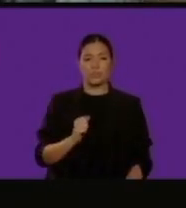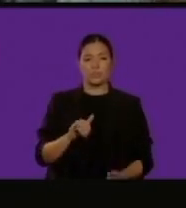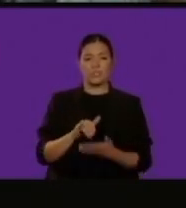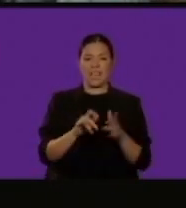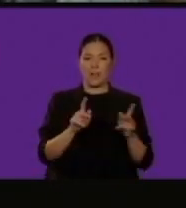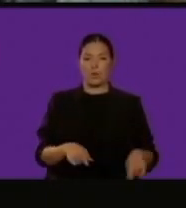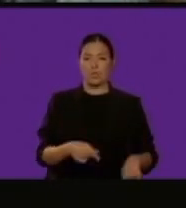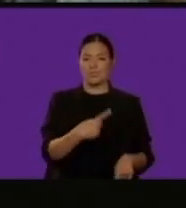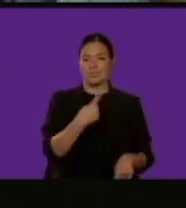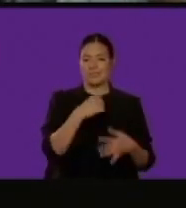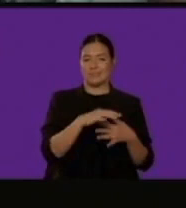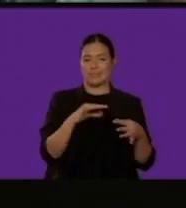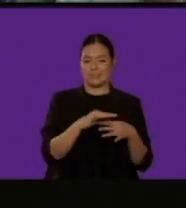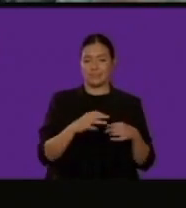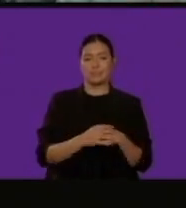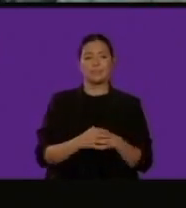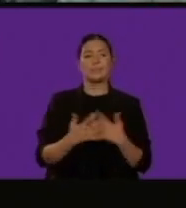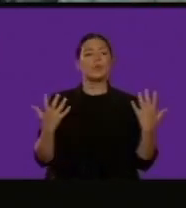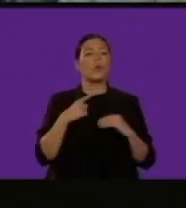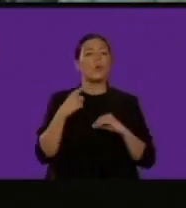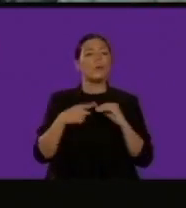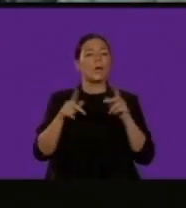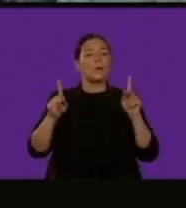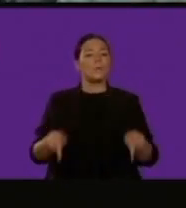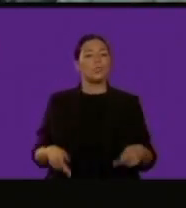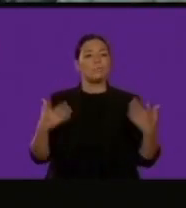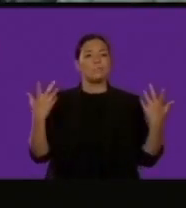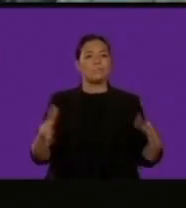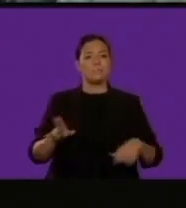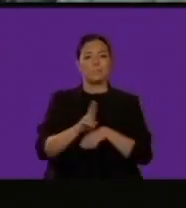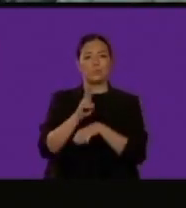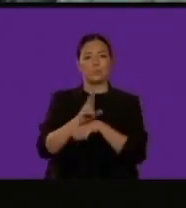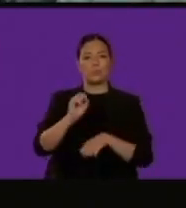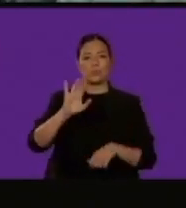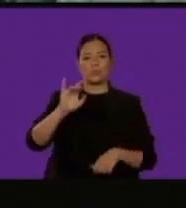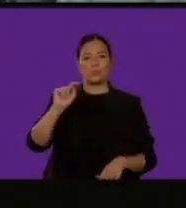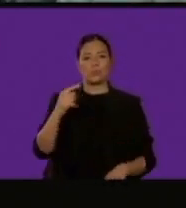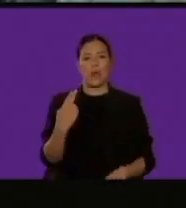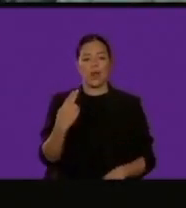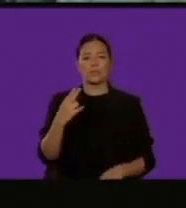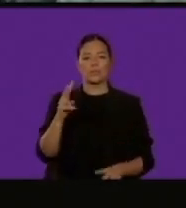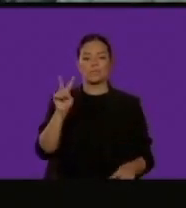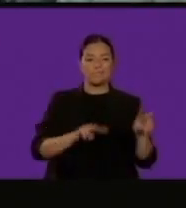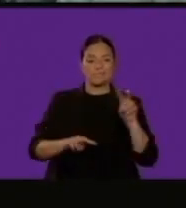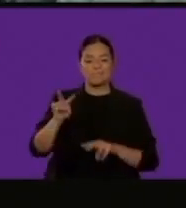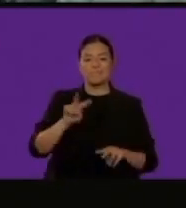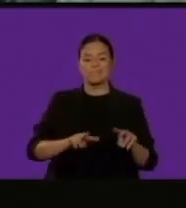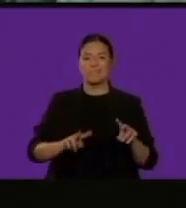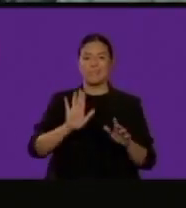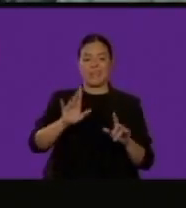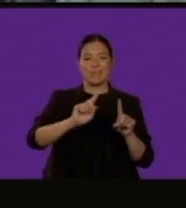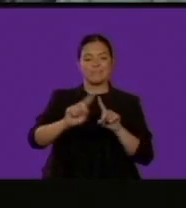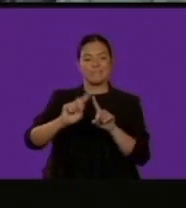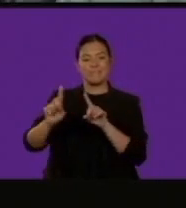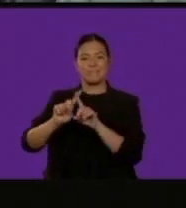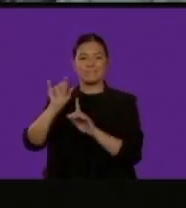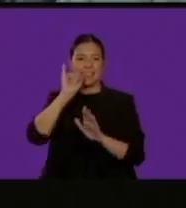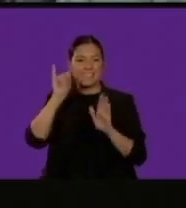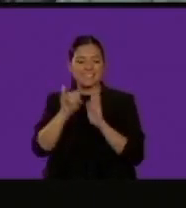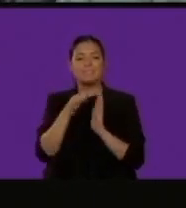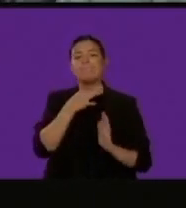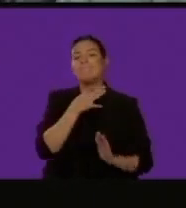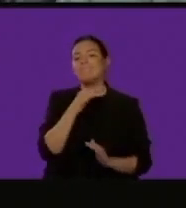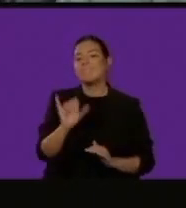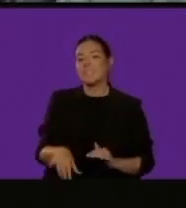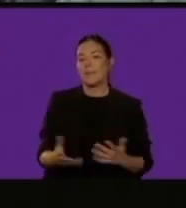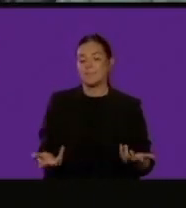well. So here we are very glad to have you here. alguien de Irak. We have Bienvenido. someone